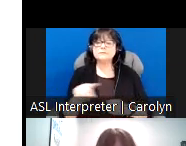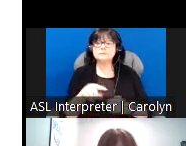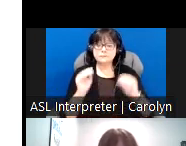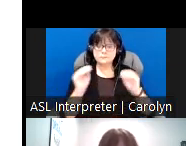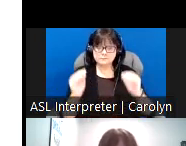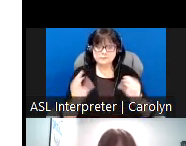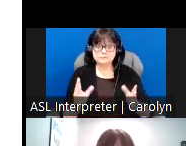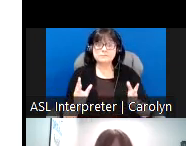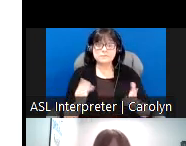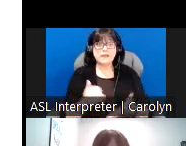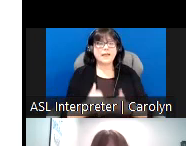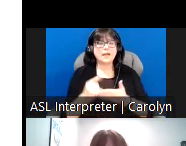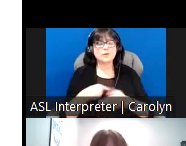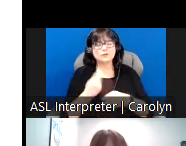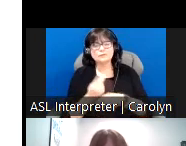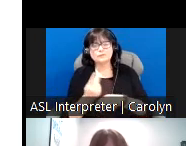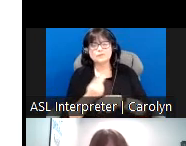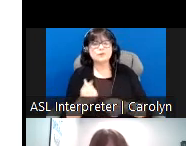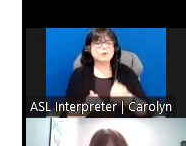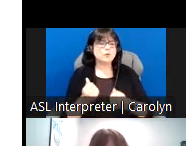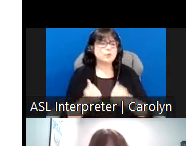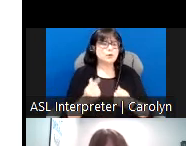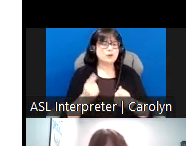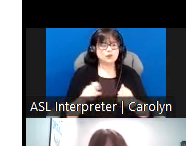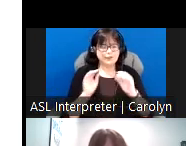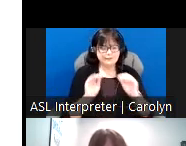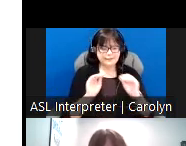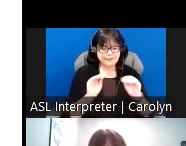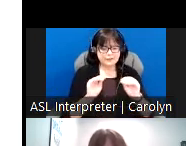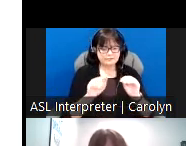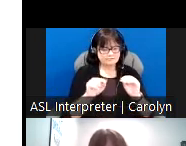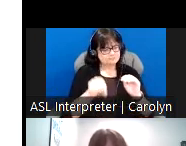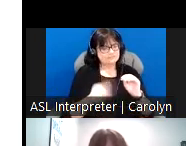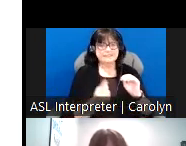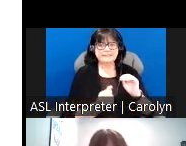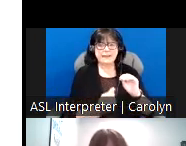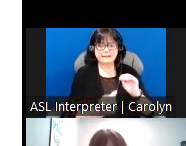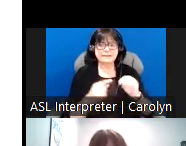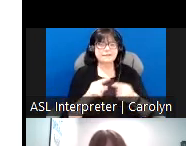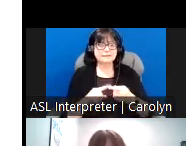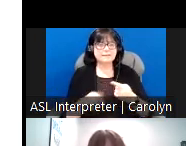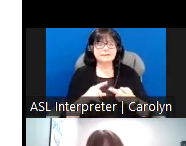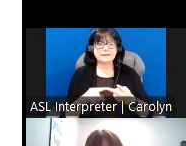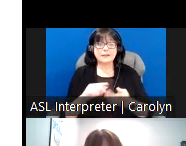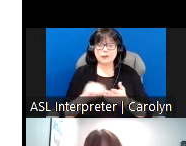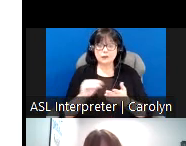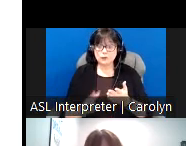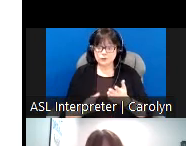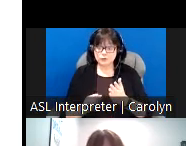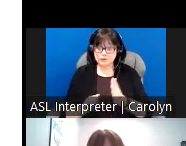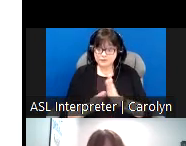specific tasks, what tasks might be appropriate based on the learner's skills development. And the link